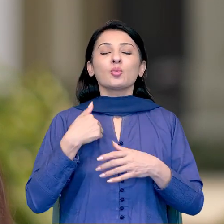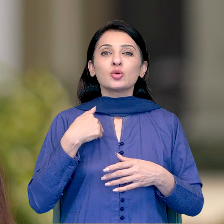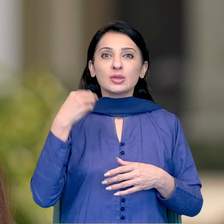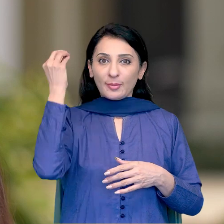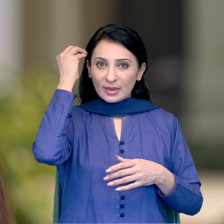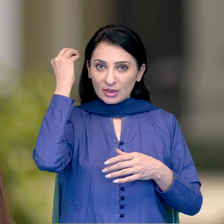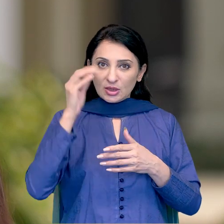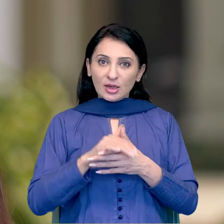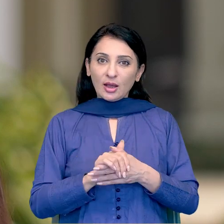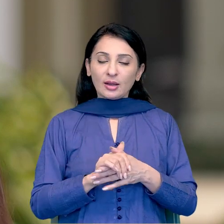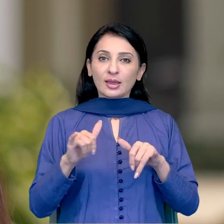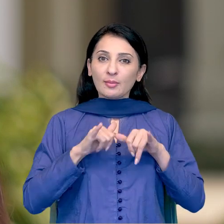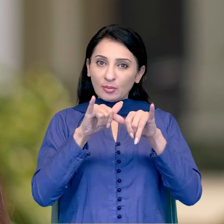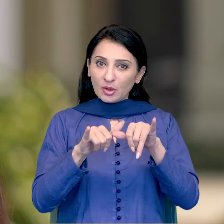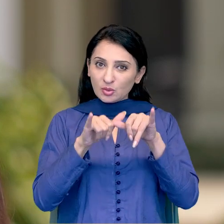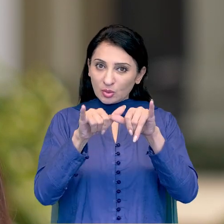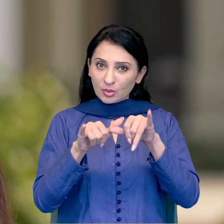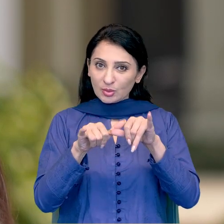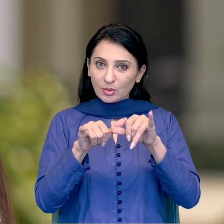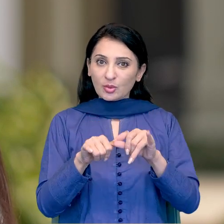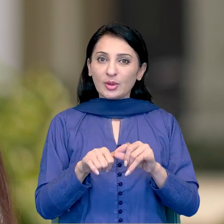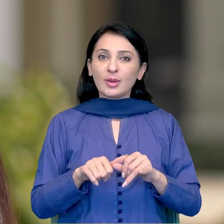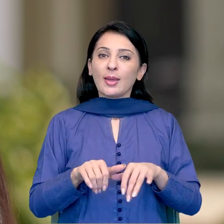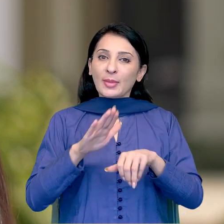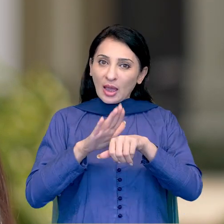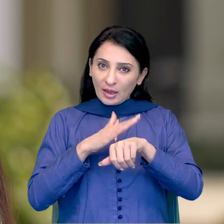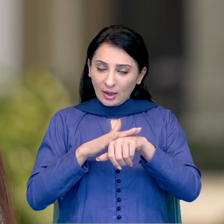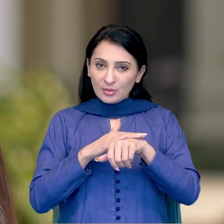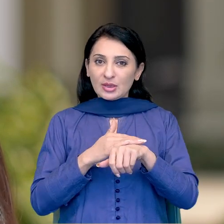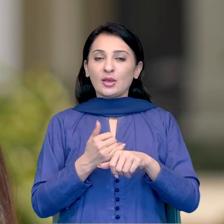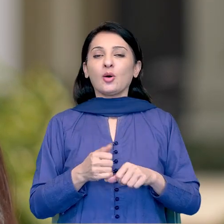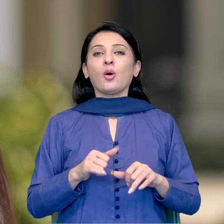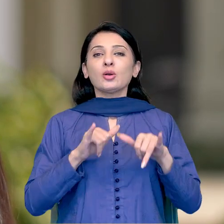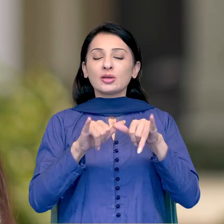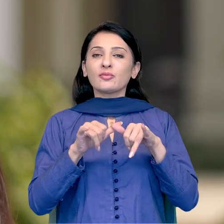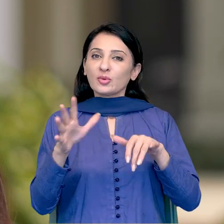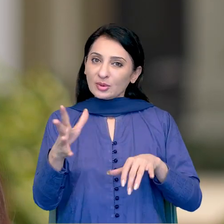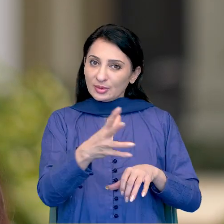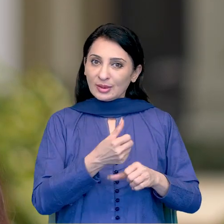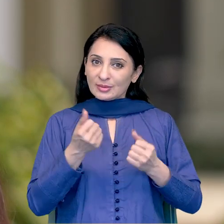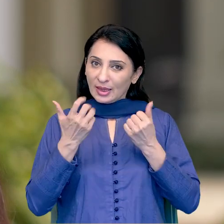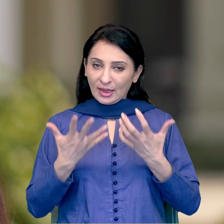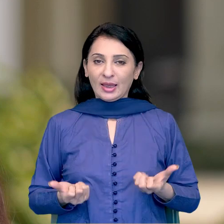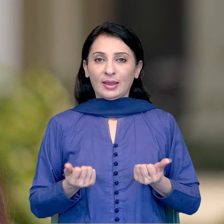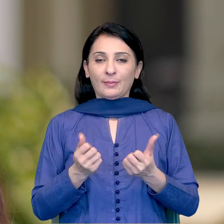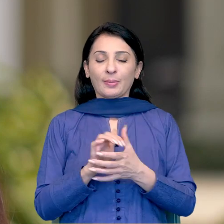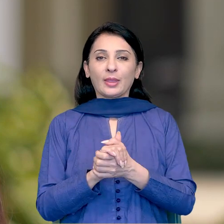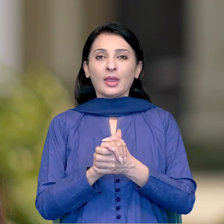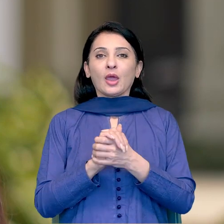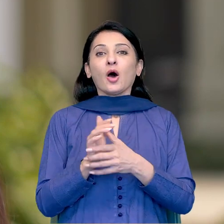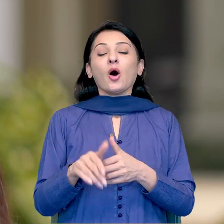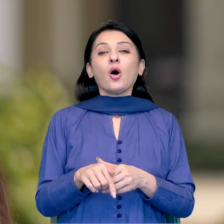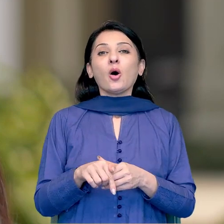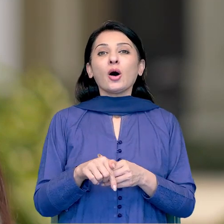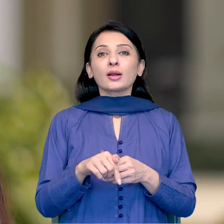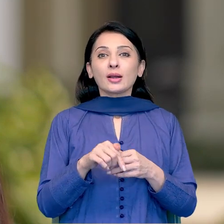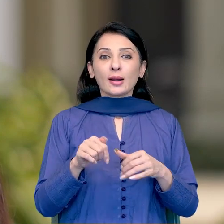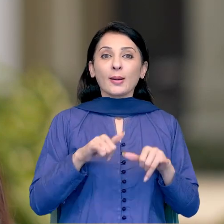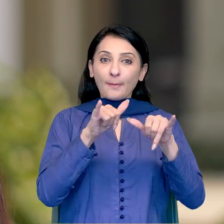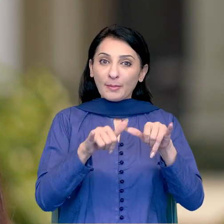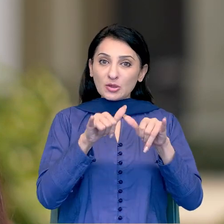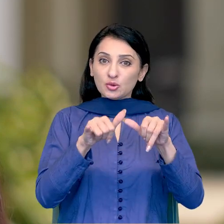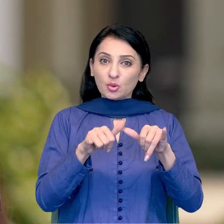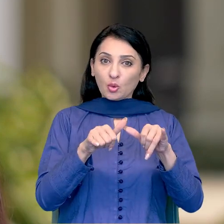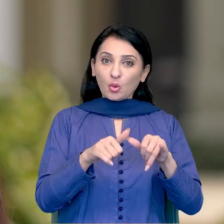the Prevention of Cruelty to Animals Act 1890, which recognizes it to be a criminal offense to kill or injure